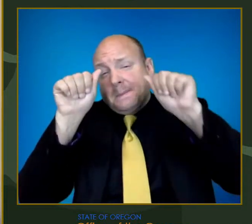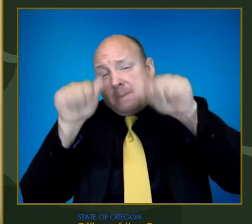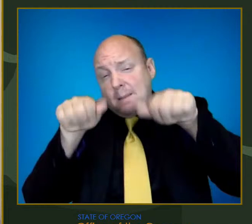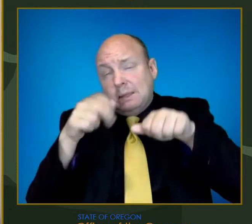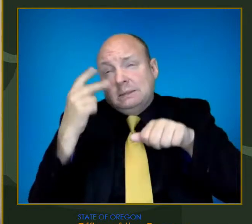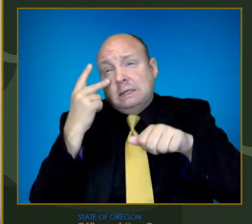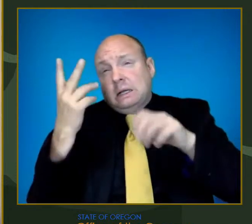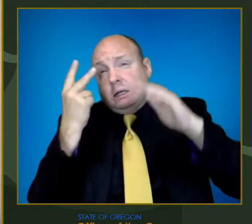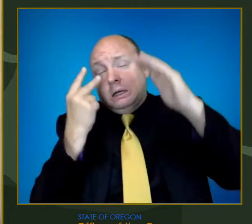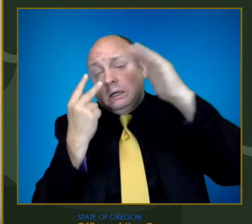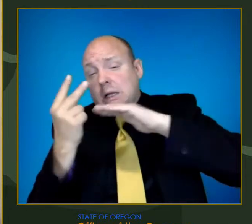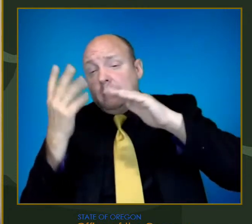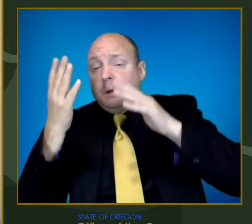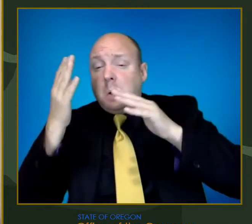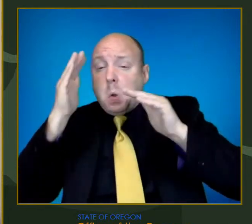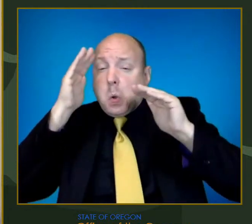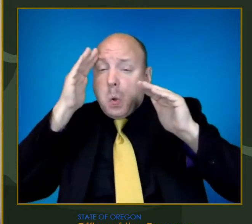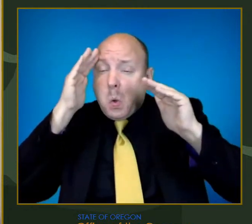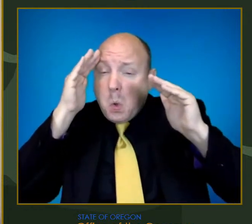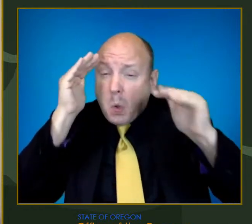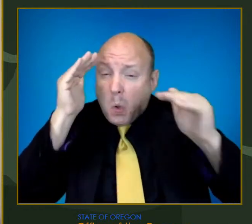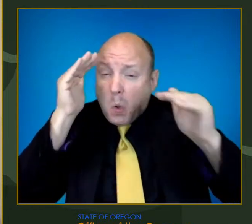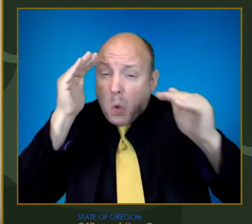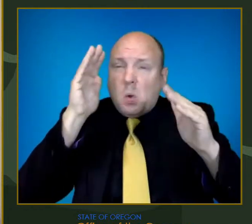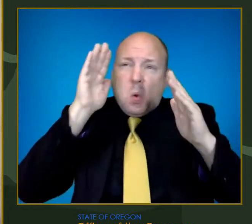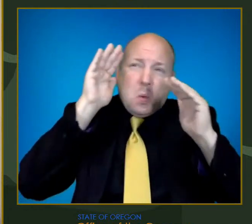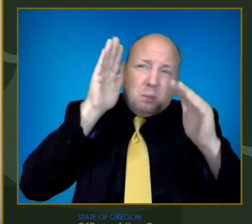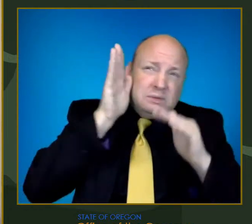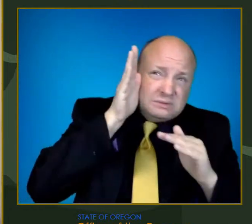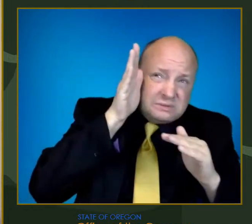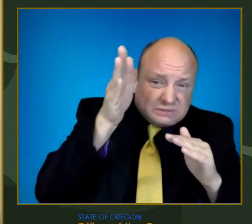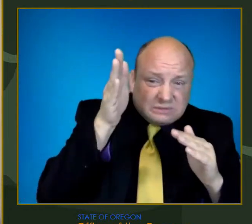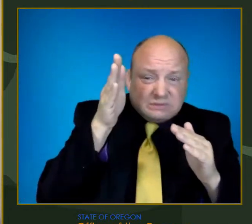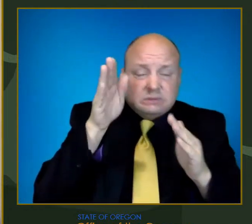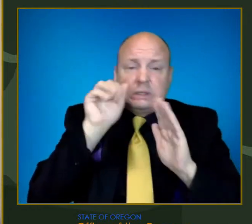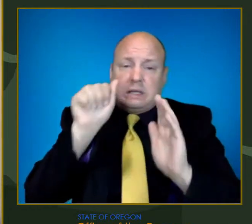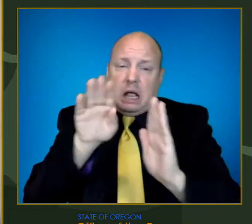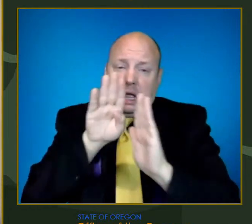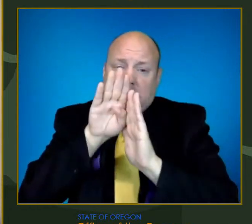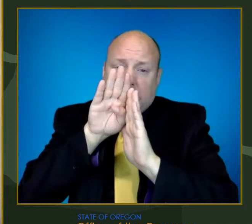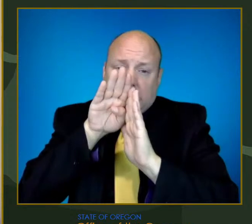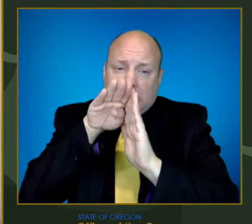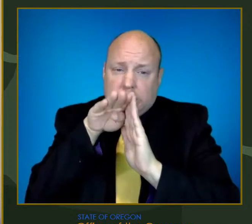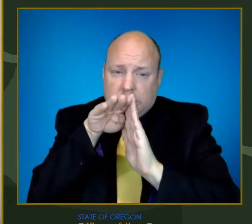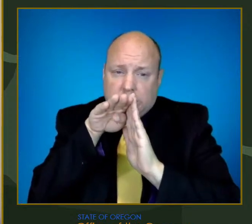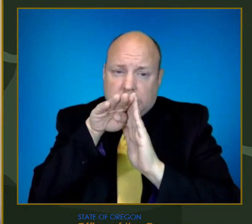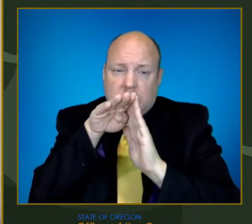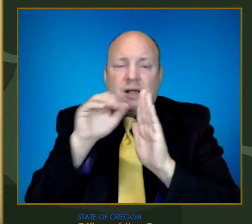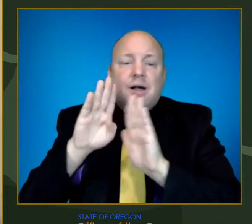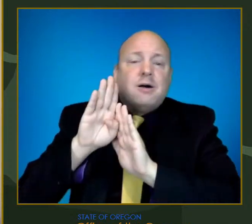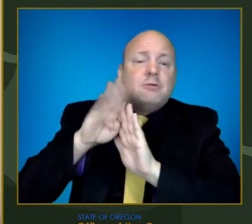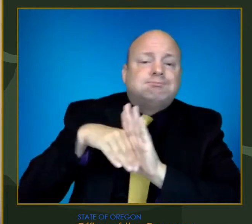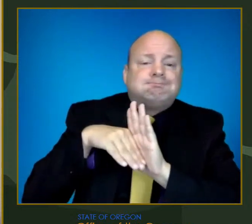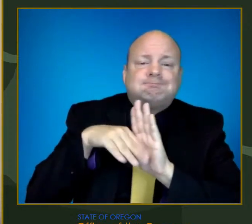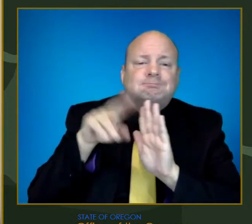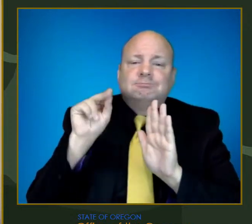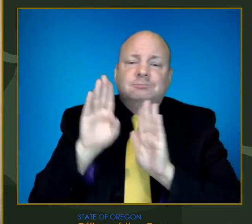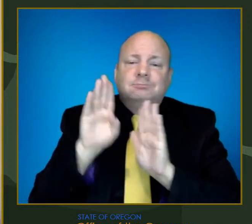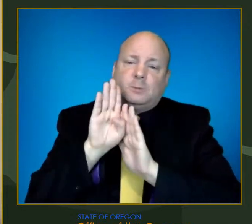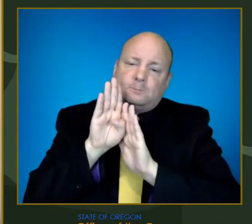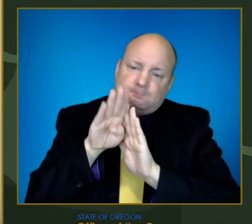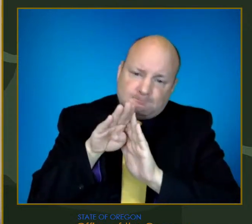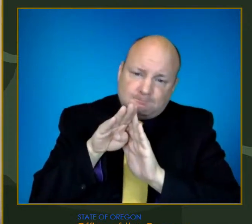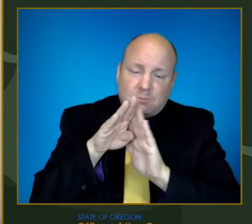pace of increase in the coming weeks. This does not mean that we can let our guard down. For this to